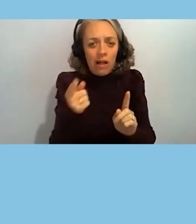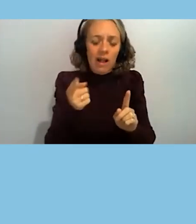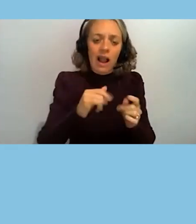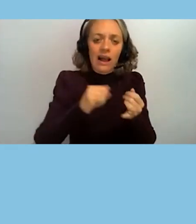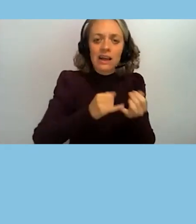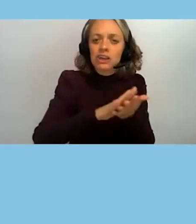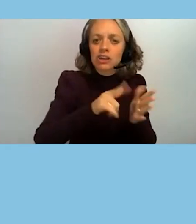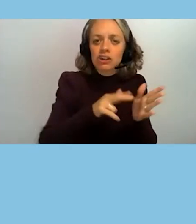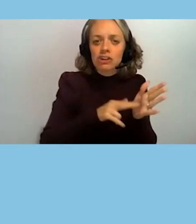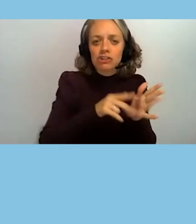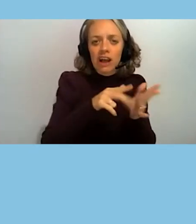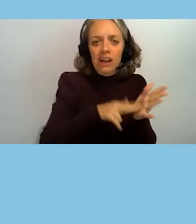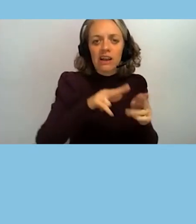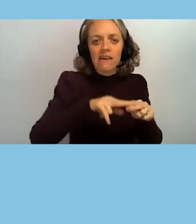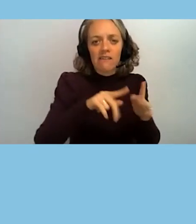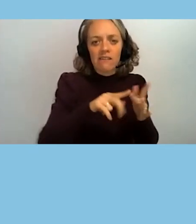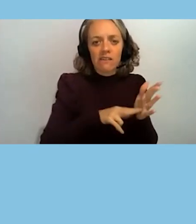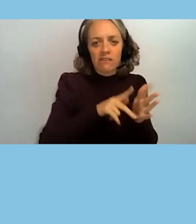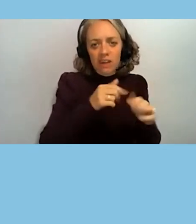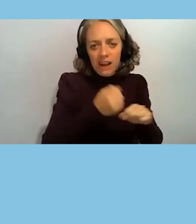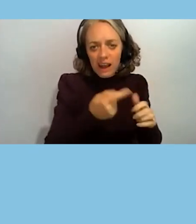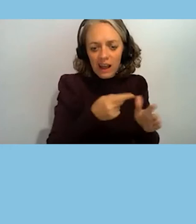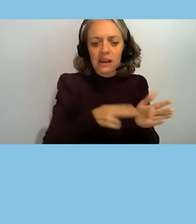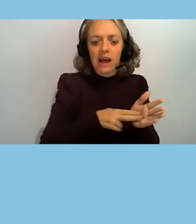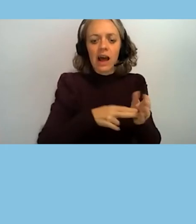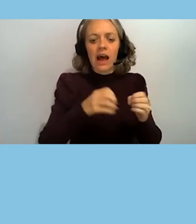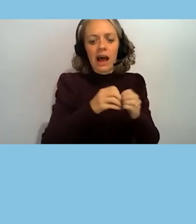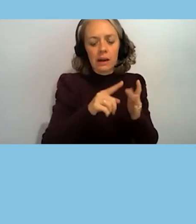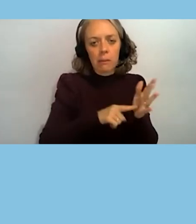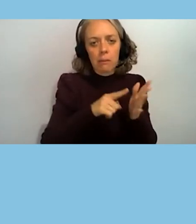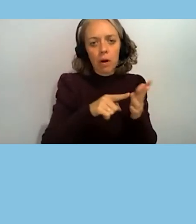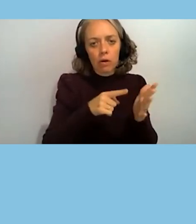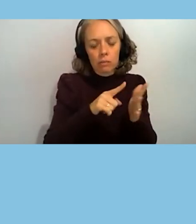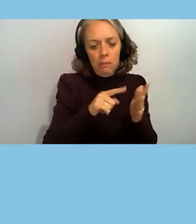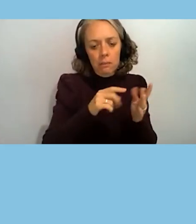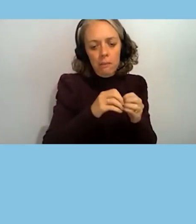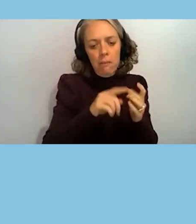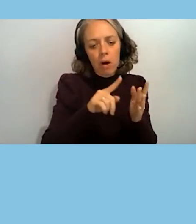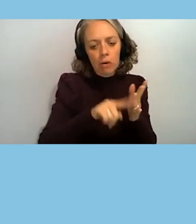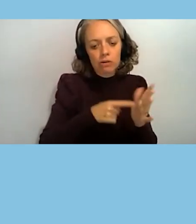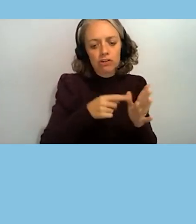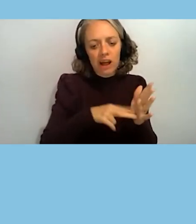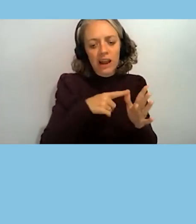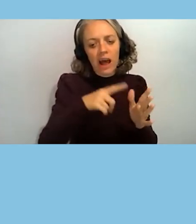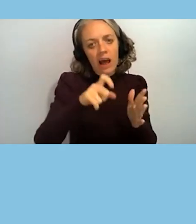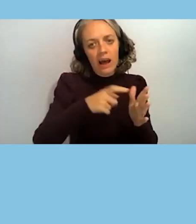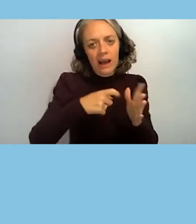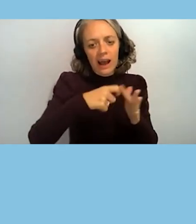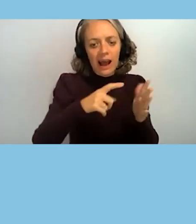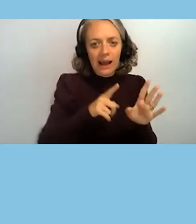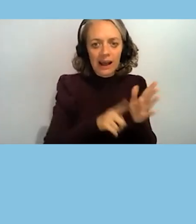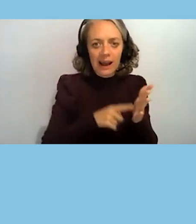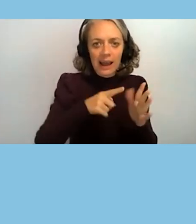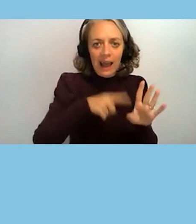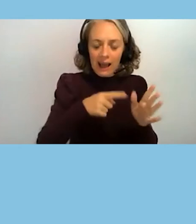Bojana Cochliat, of captioning and of audio description. Work by some of these artists will be screened as part of these